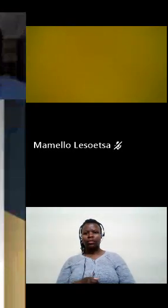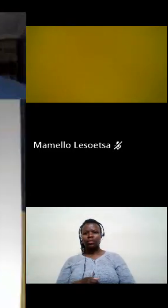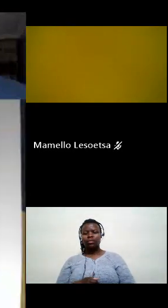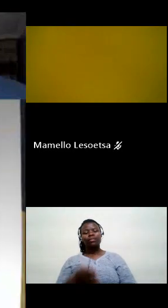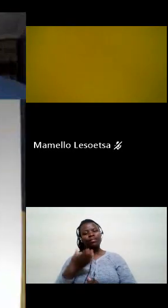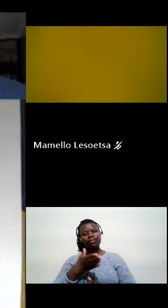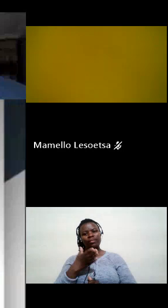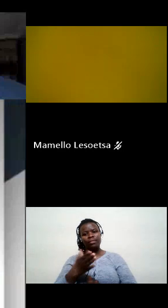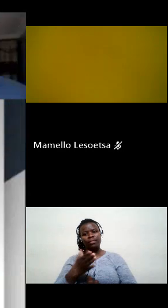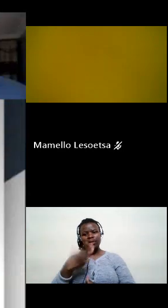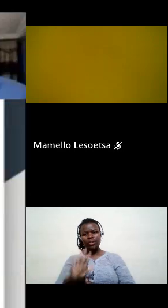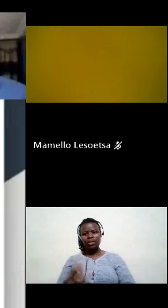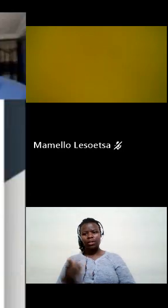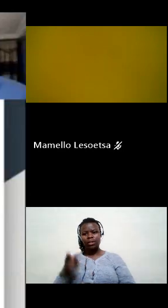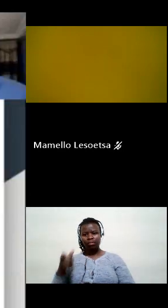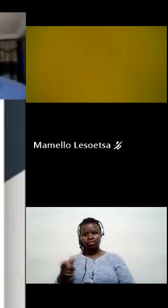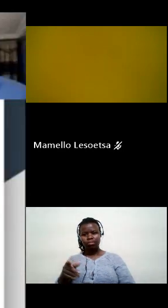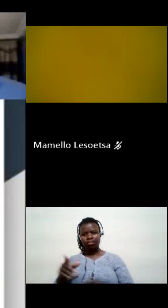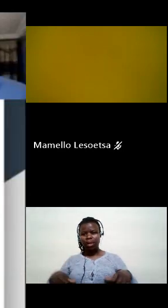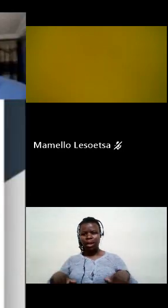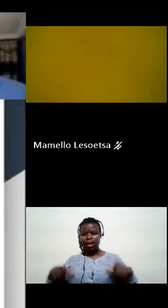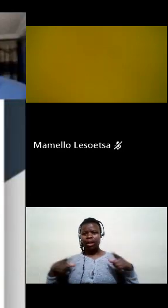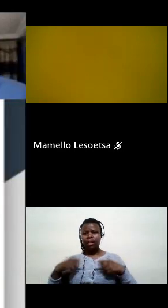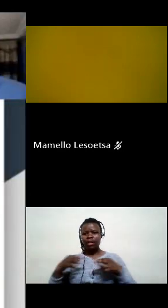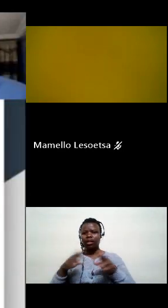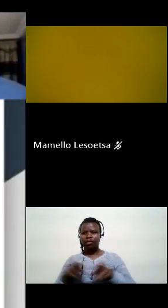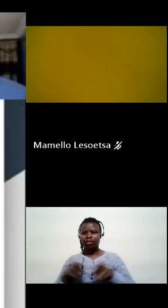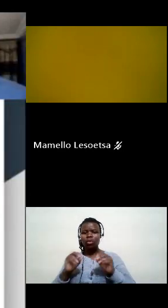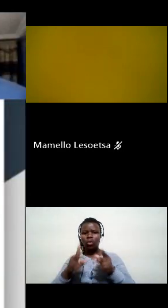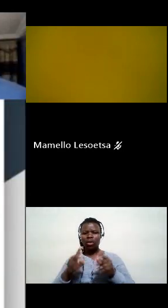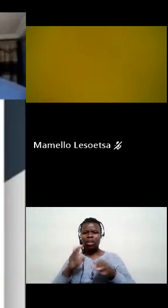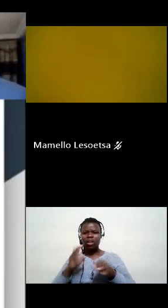and So I'll just be skipping ahead. as you know, yeah.